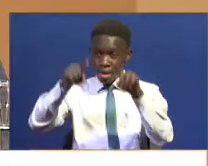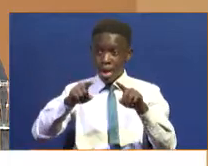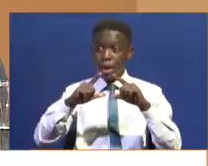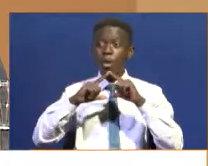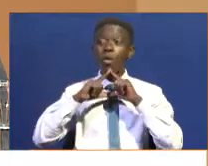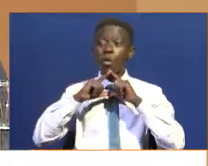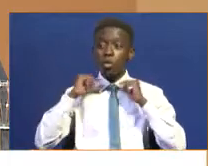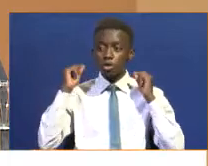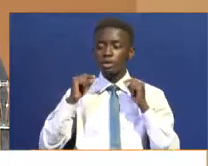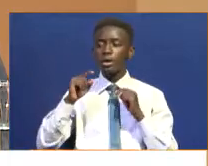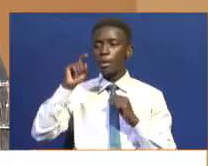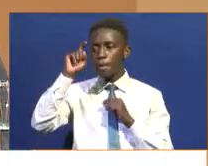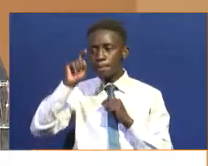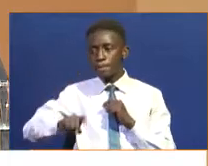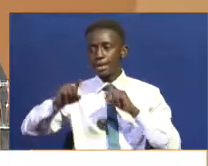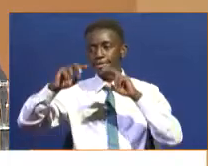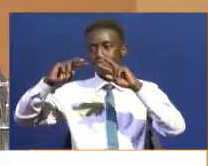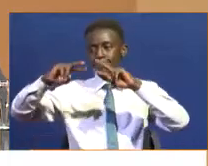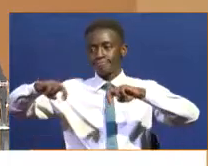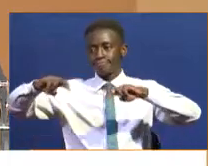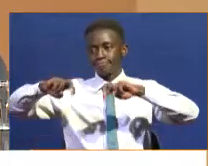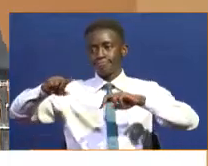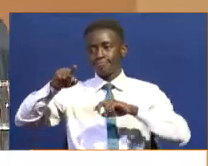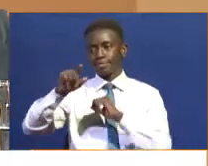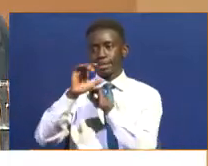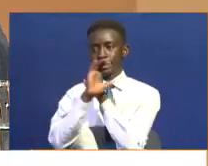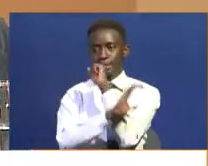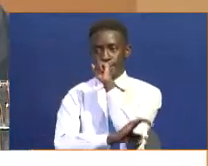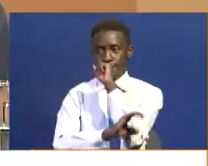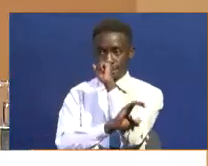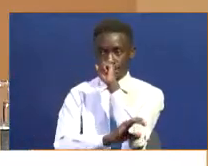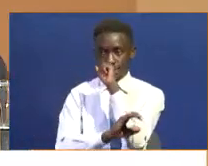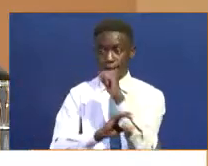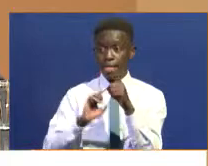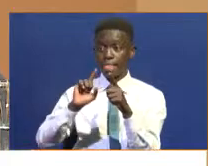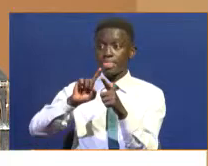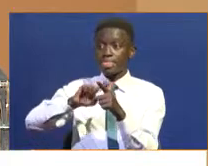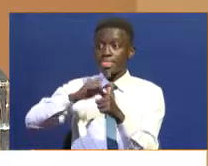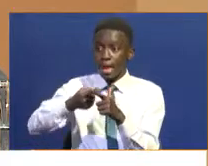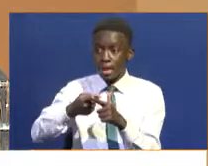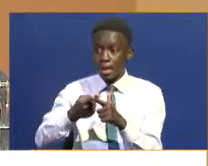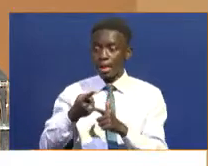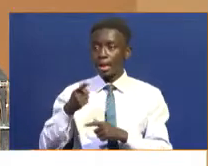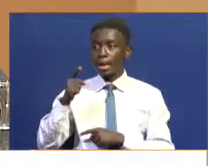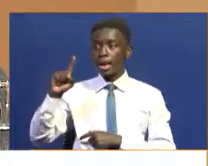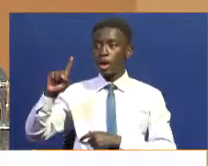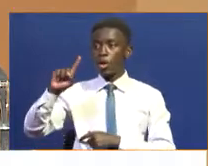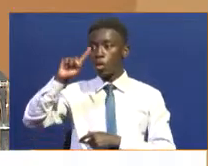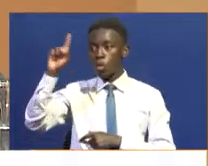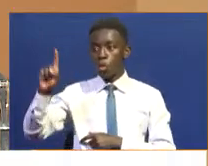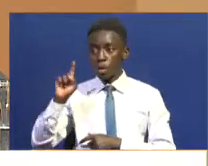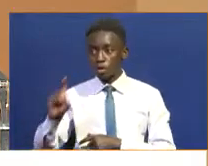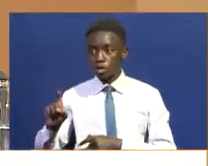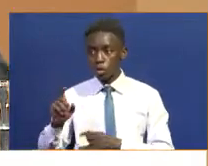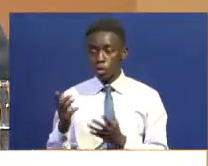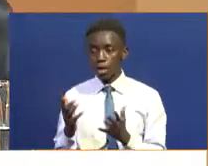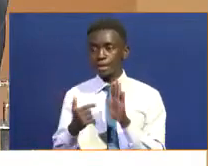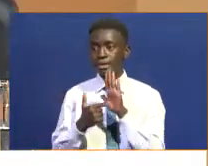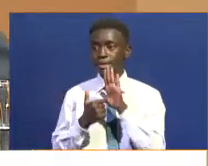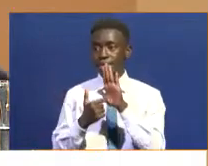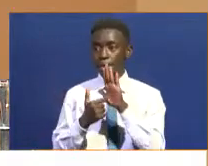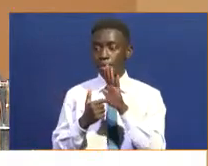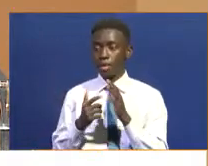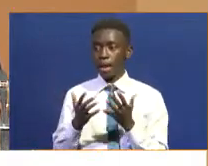to host. And the question is drawn to that particular region. Like now, it was the time for